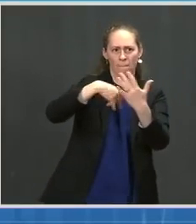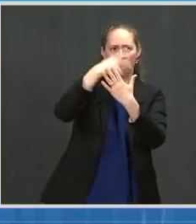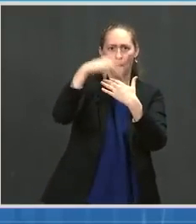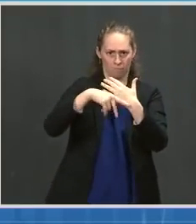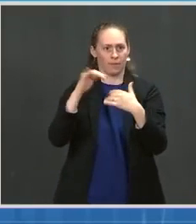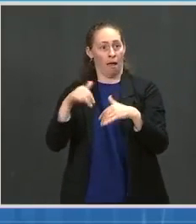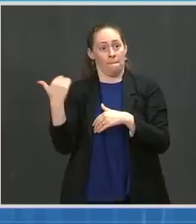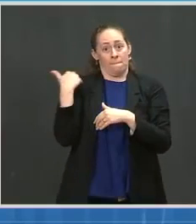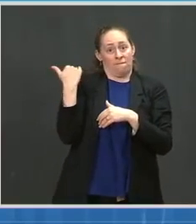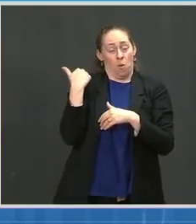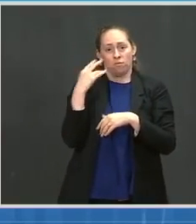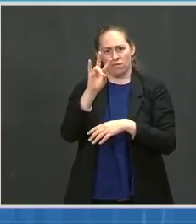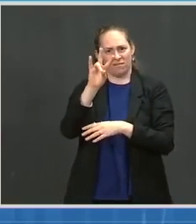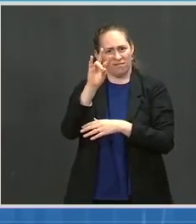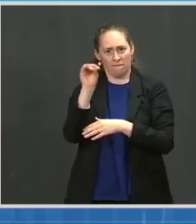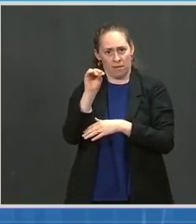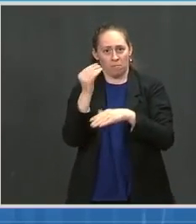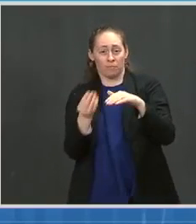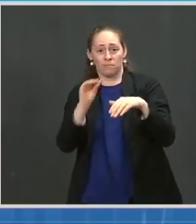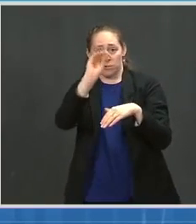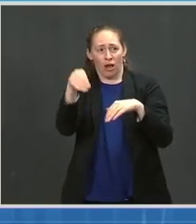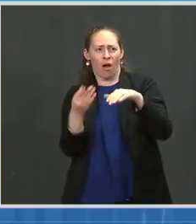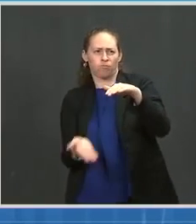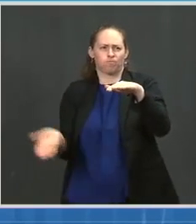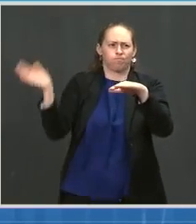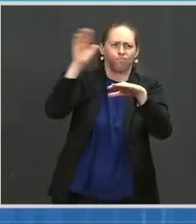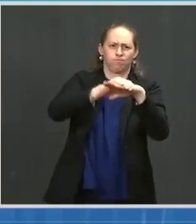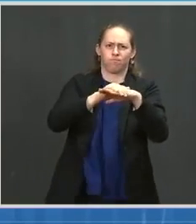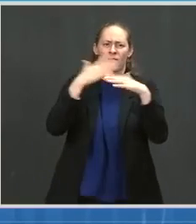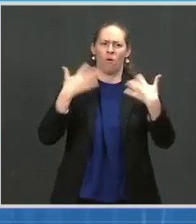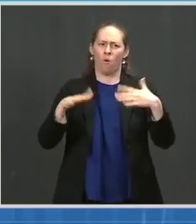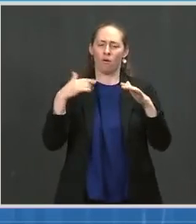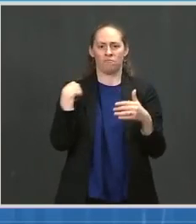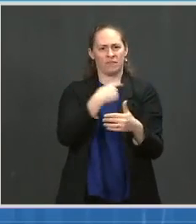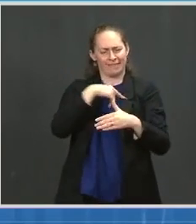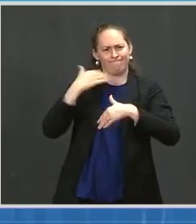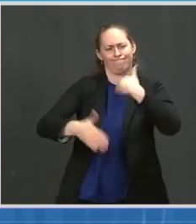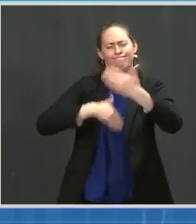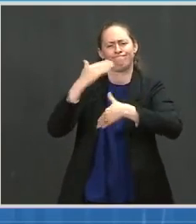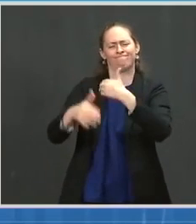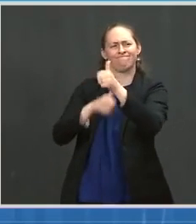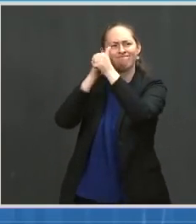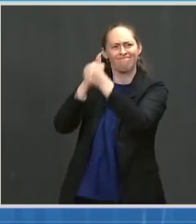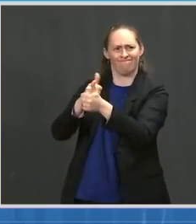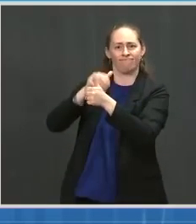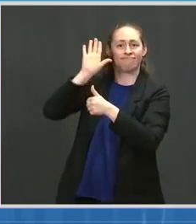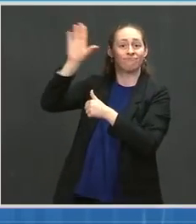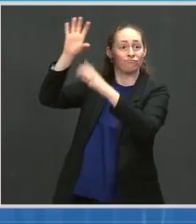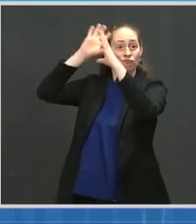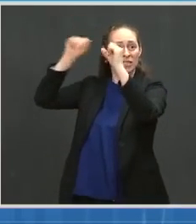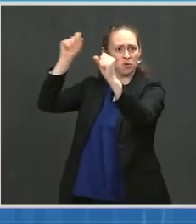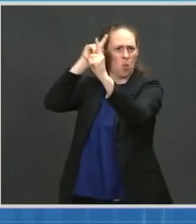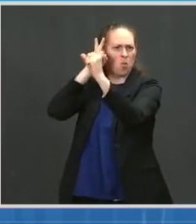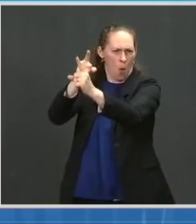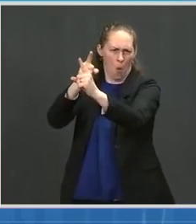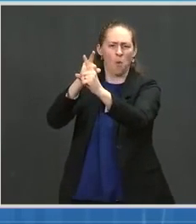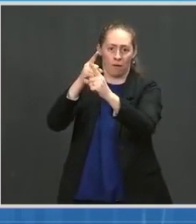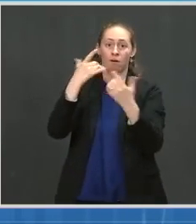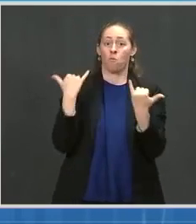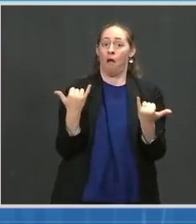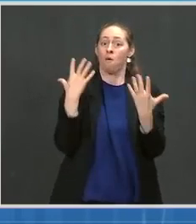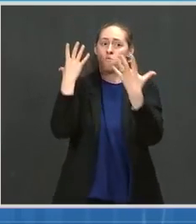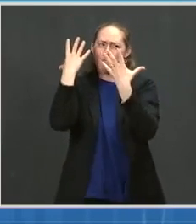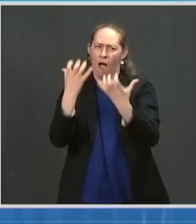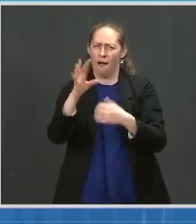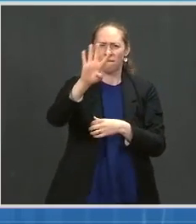weeks. And we are on track to meet the President's goal of nearly 40,000 local pharmacies by April 19th.